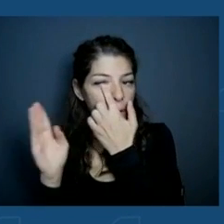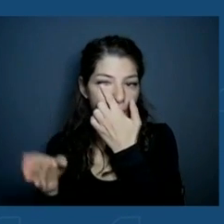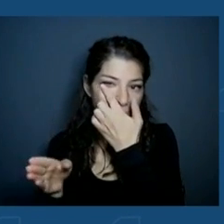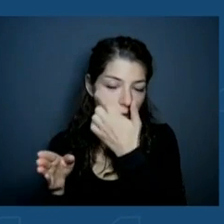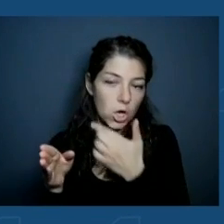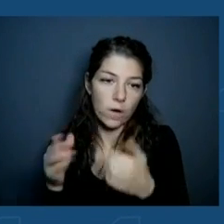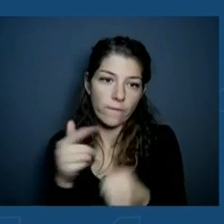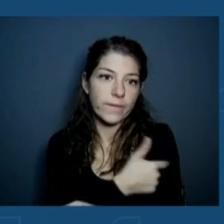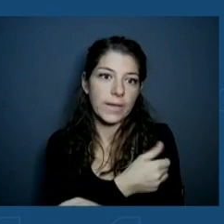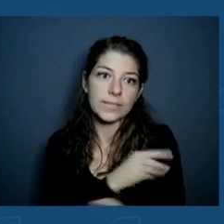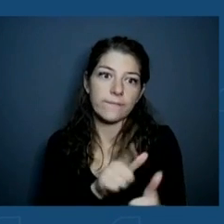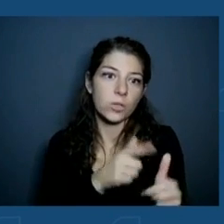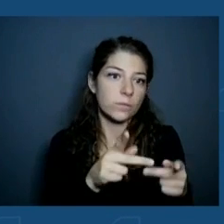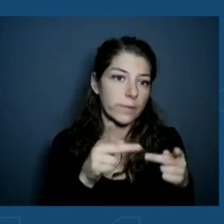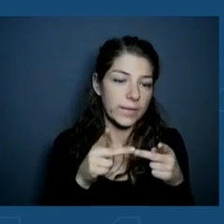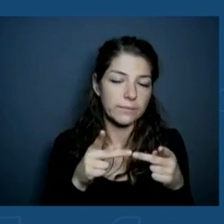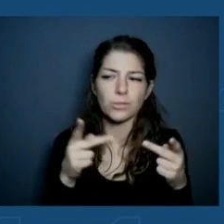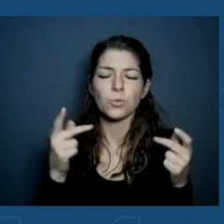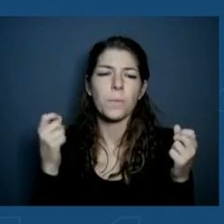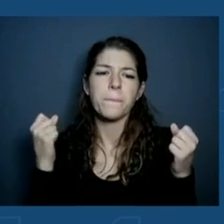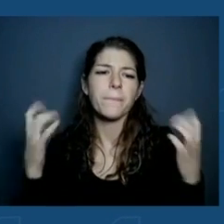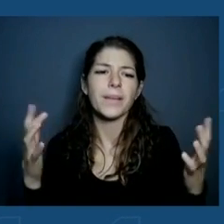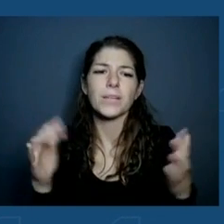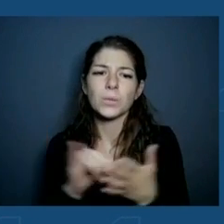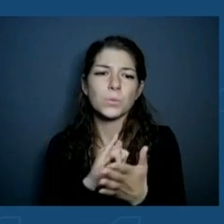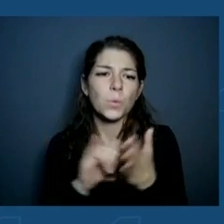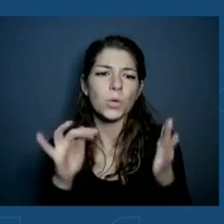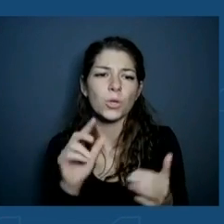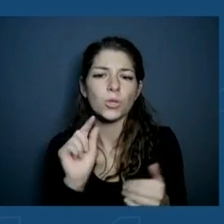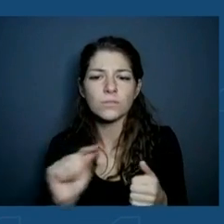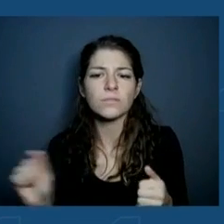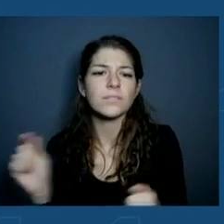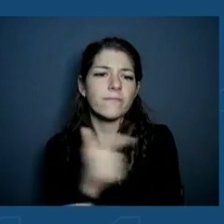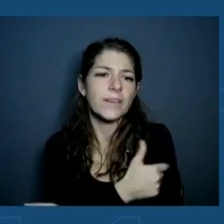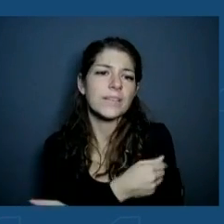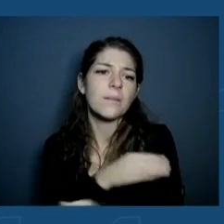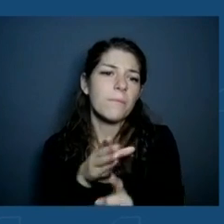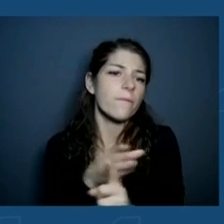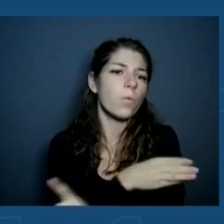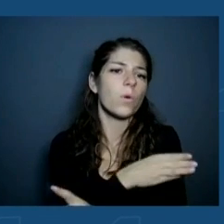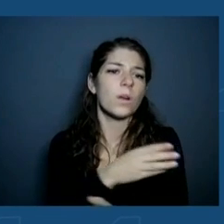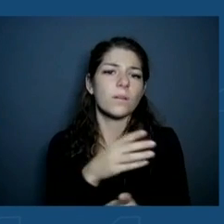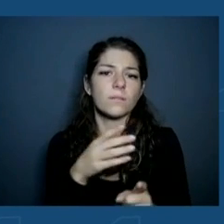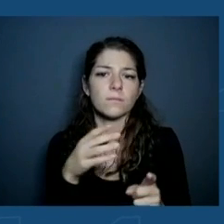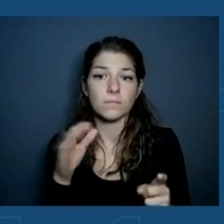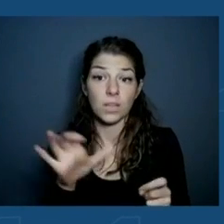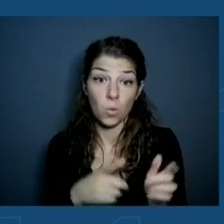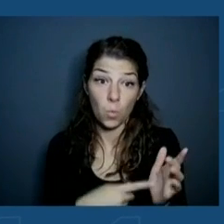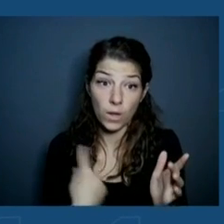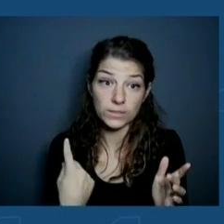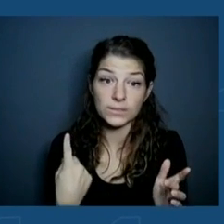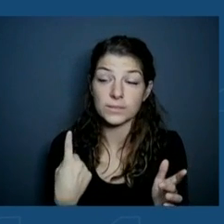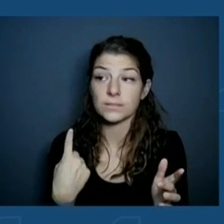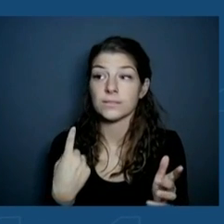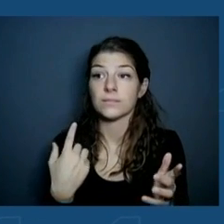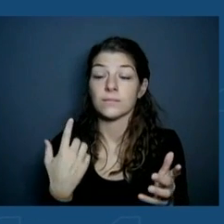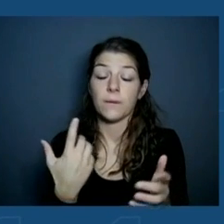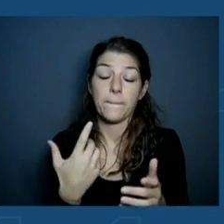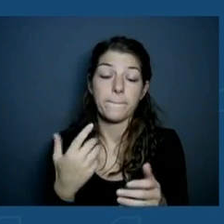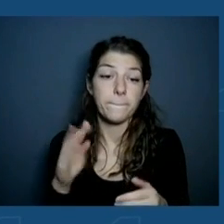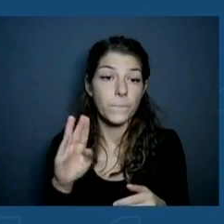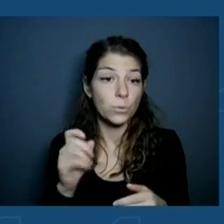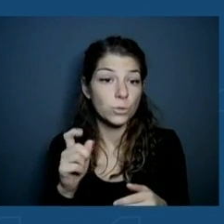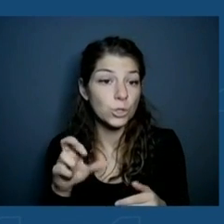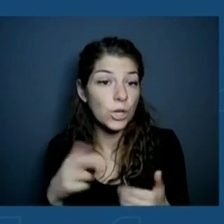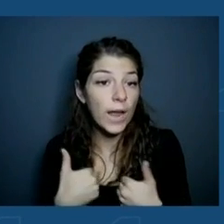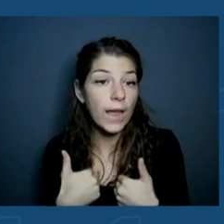But to the tens of thousands, millions of New Yorkers who were vaccinated before, they've done it once, they probably had boosters. We're saying just